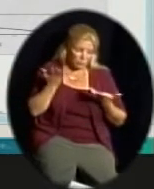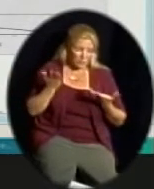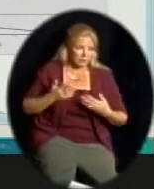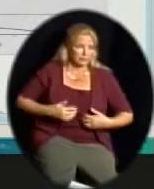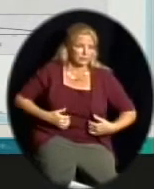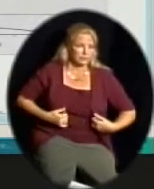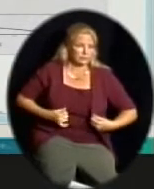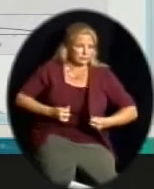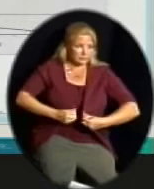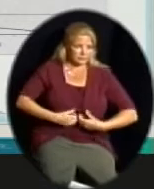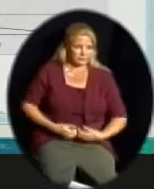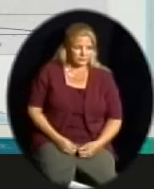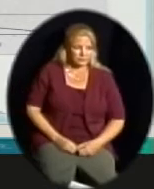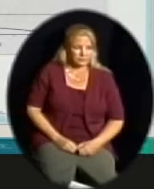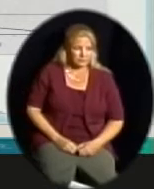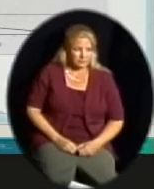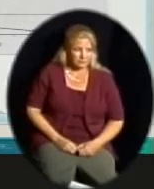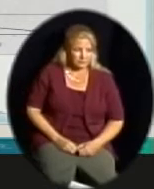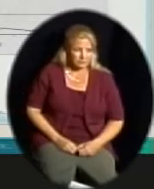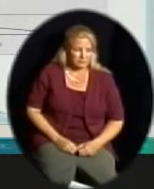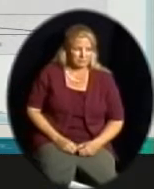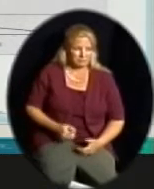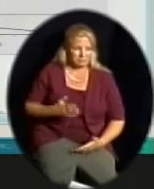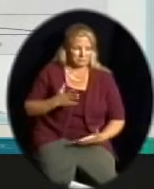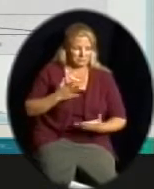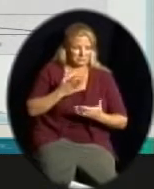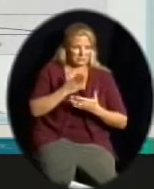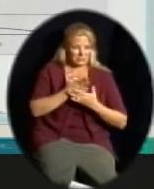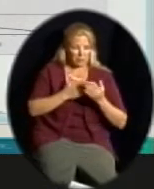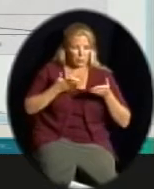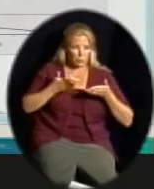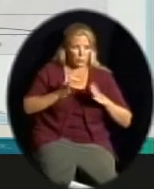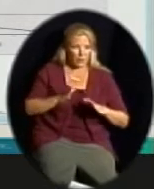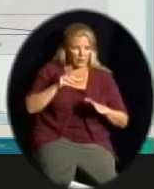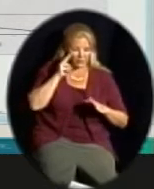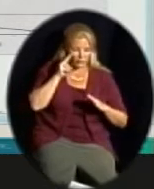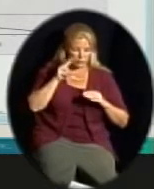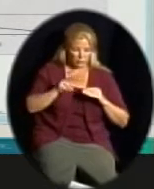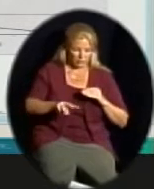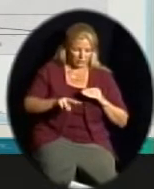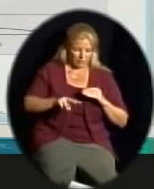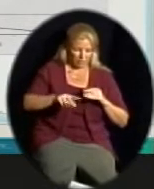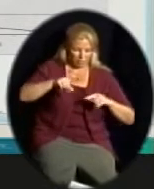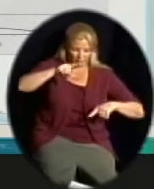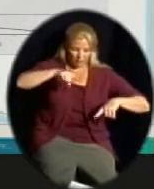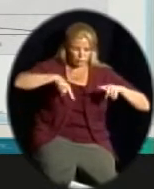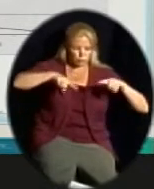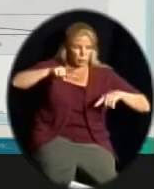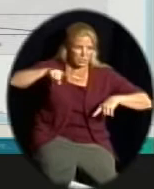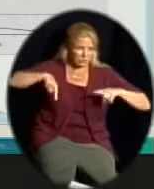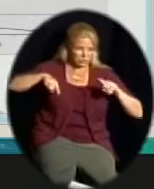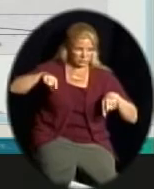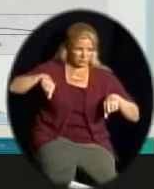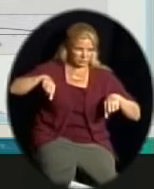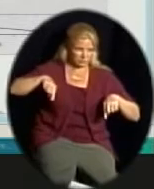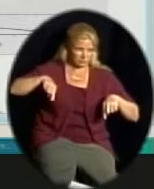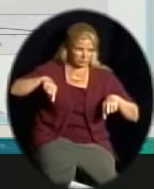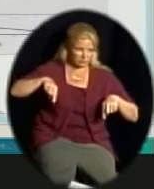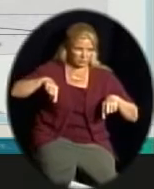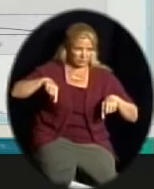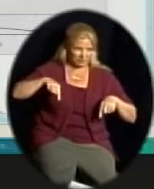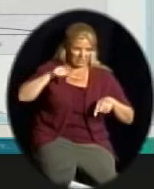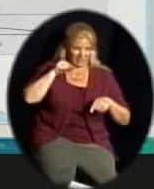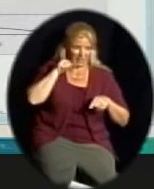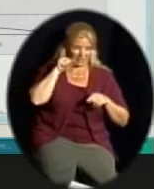again, for us visual learners, some way of looking at those fluctuations. Once again, this is when SPED